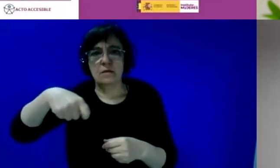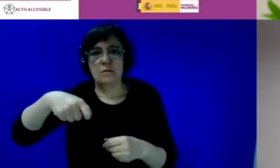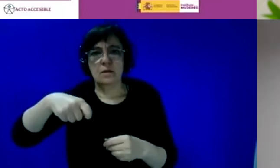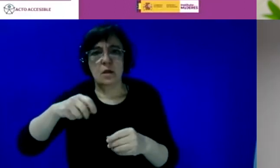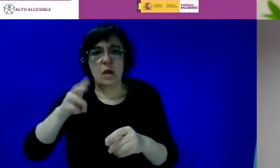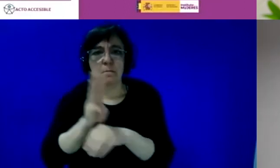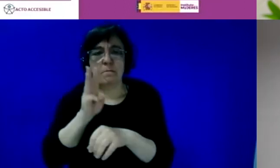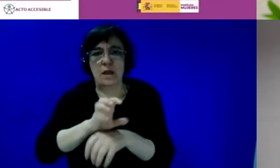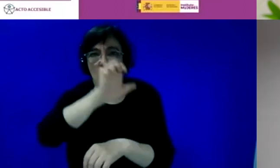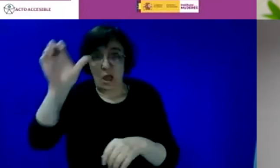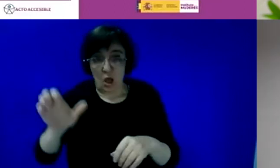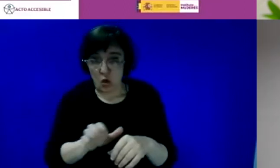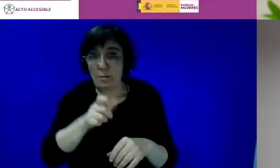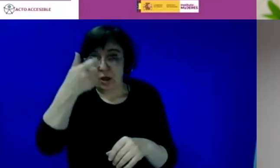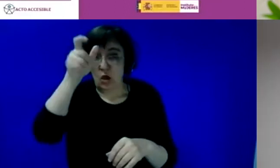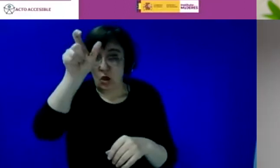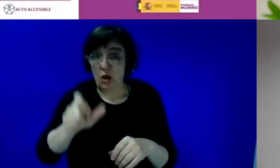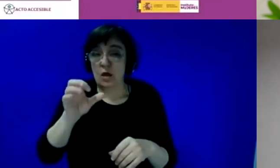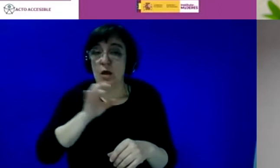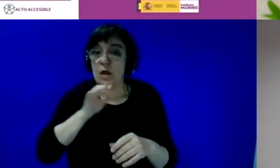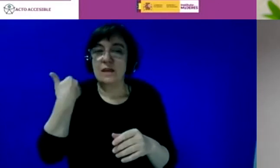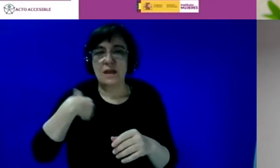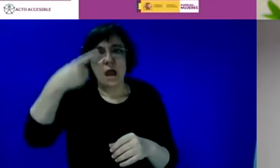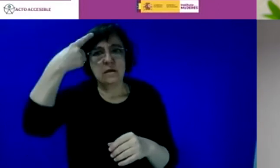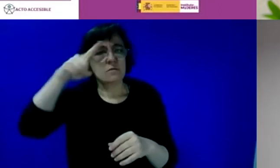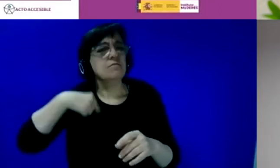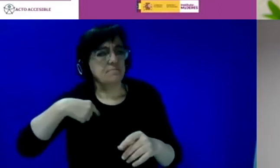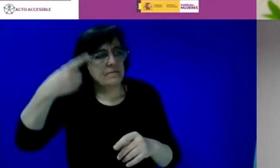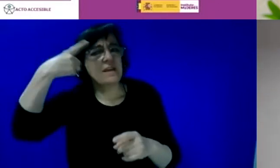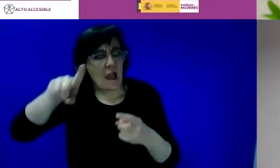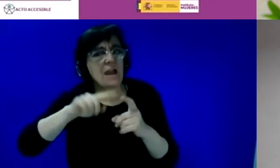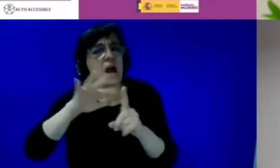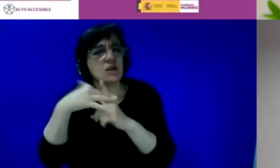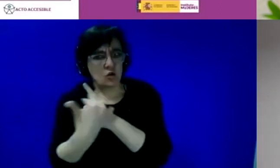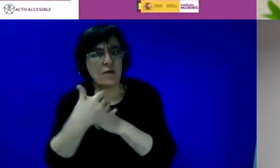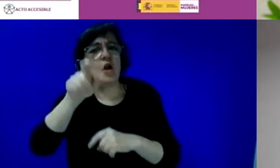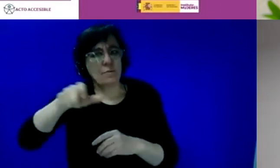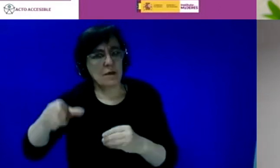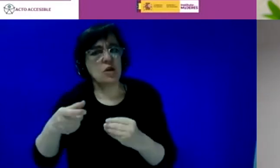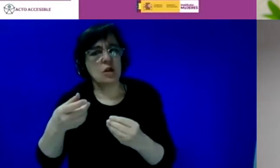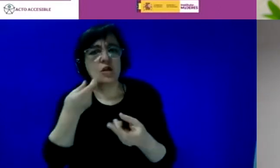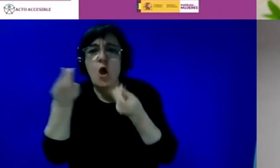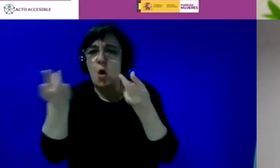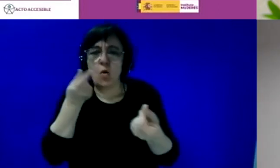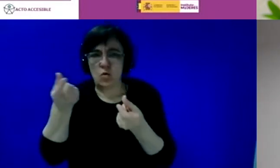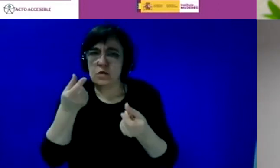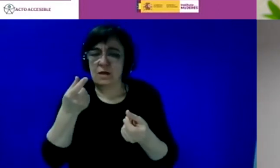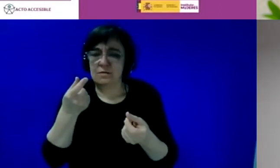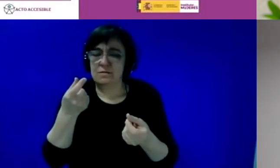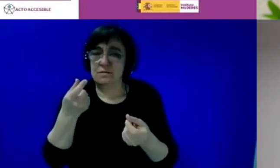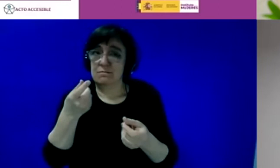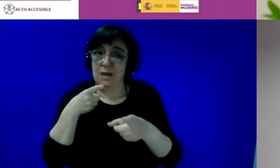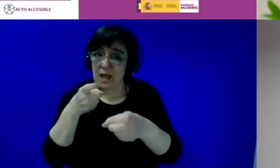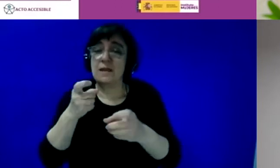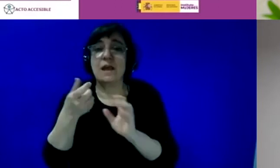very aware of the situation for people fleeing the Ukraine war, and we had discussion on how the EU's response can fully address the